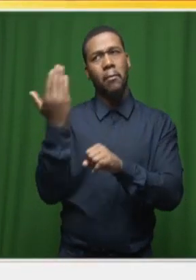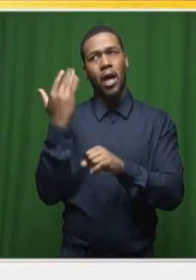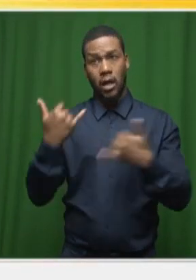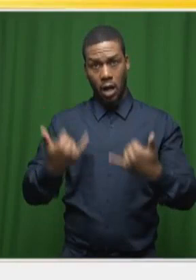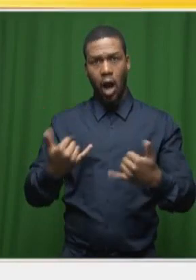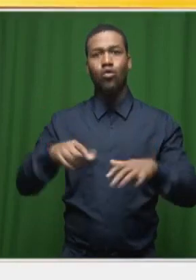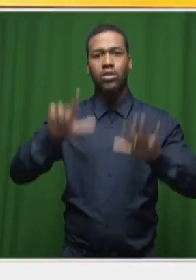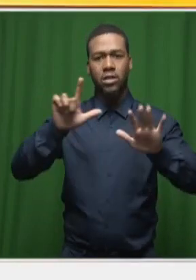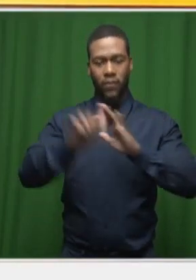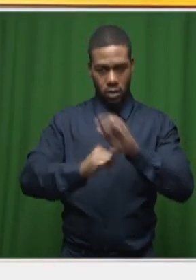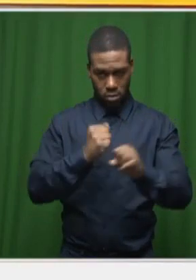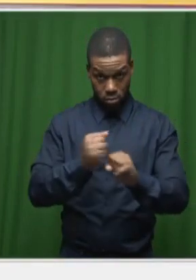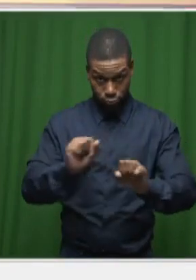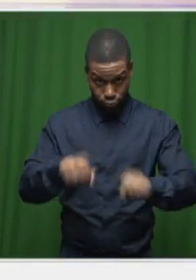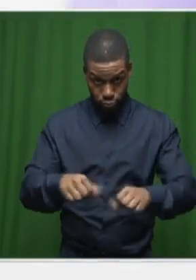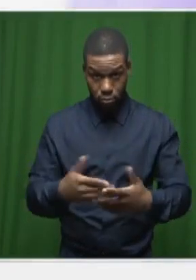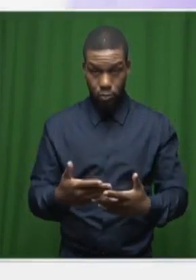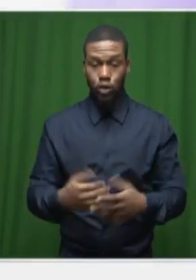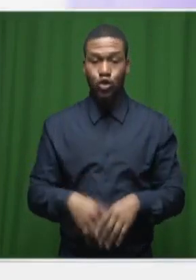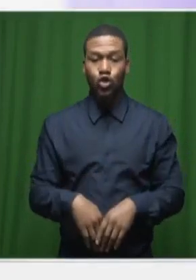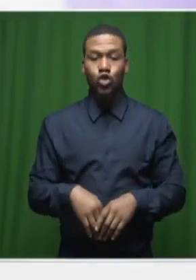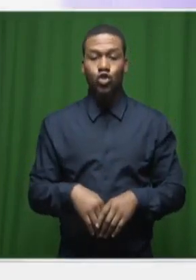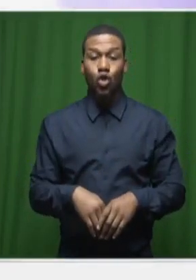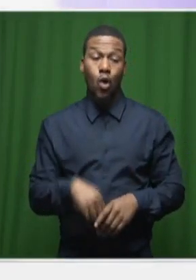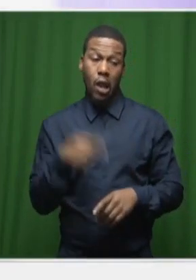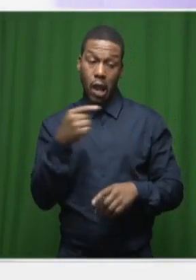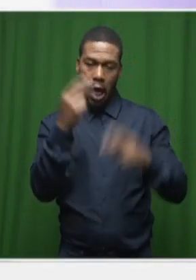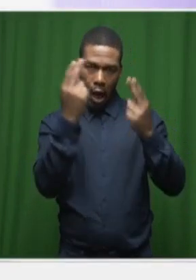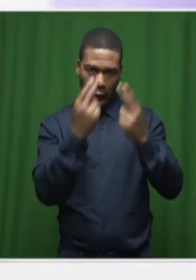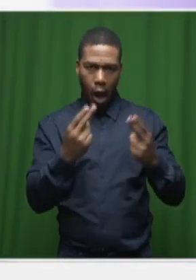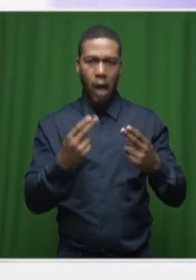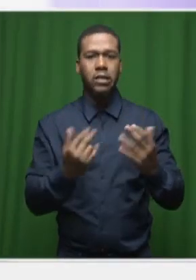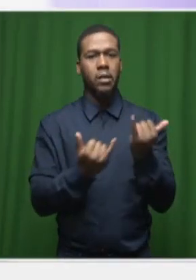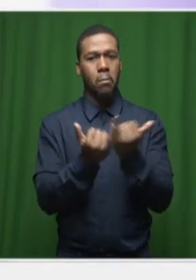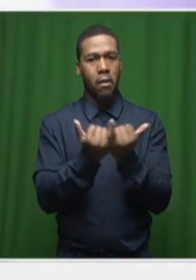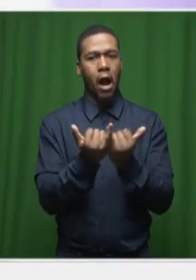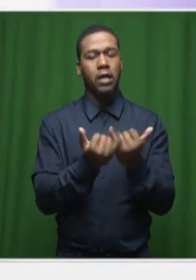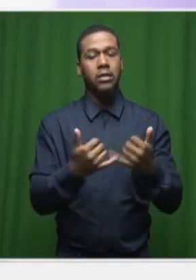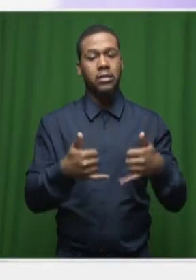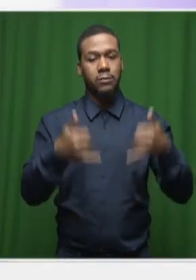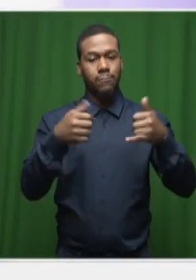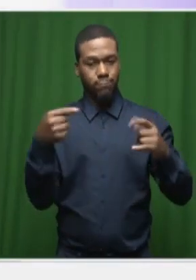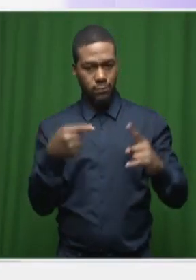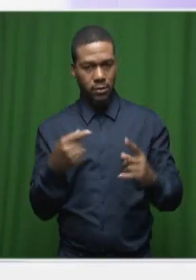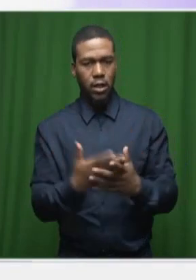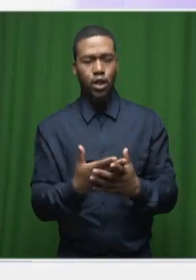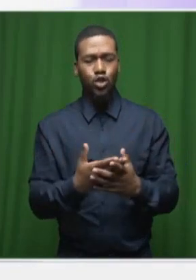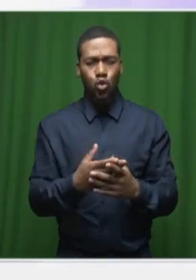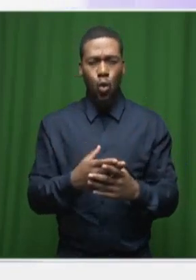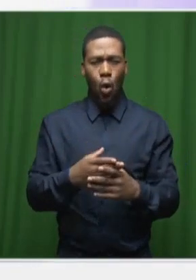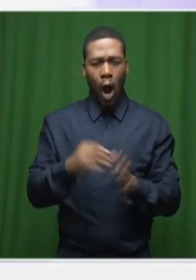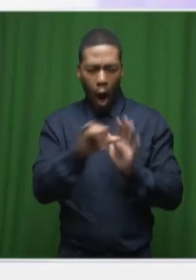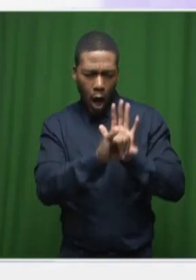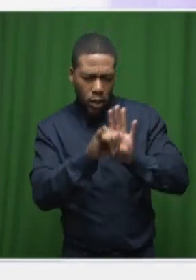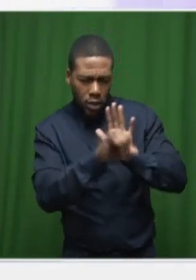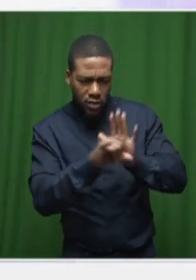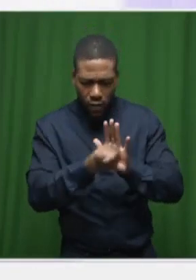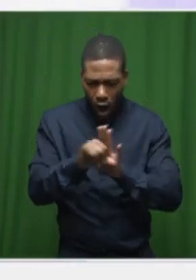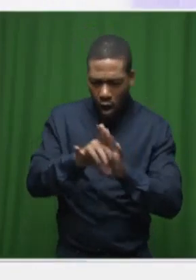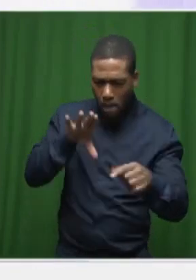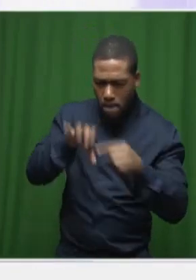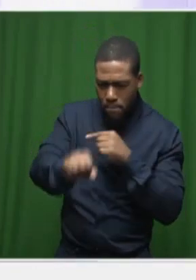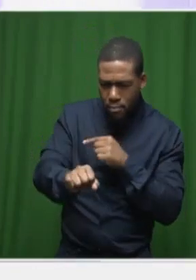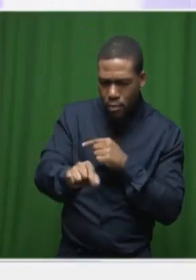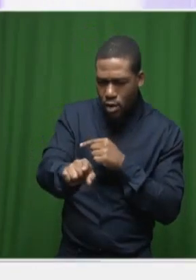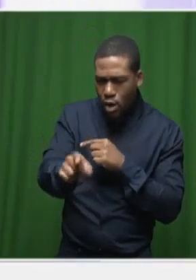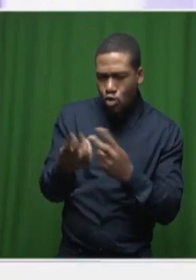So basically, what Blessing Ngobeni Art Prize does is to identify a new talent that can at least take over